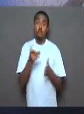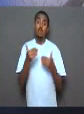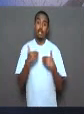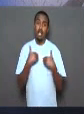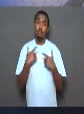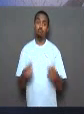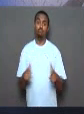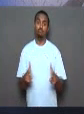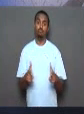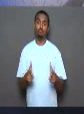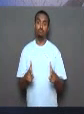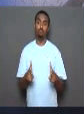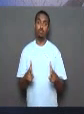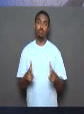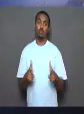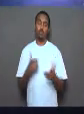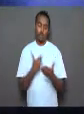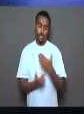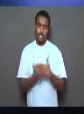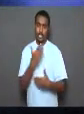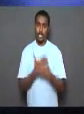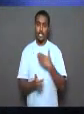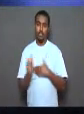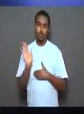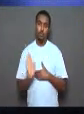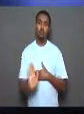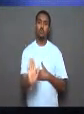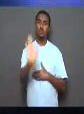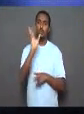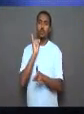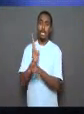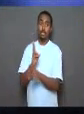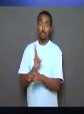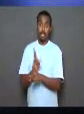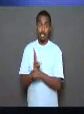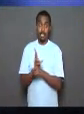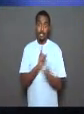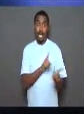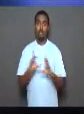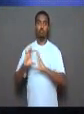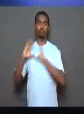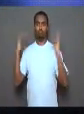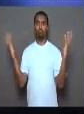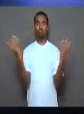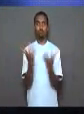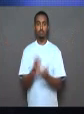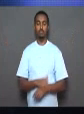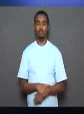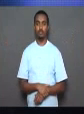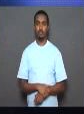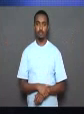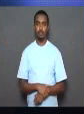will have the opportunity to discuss your expectations as a class.